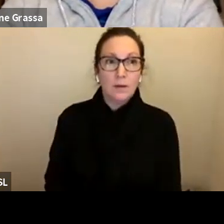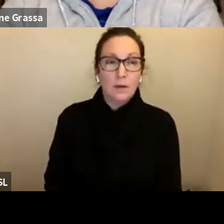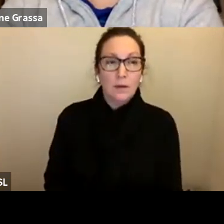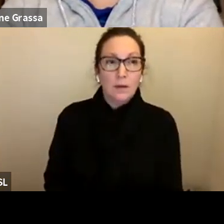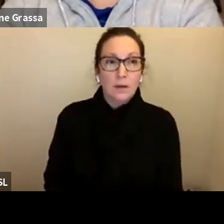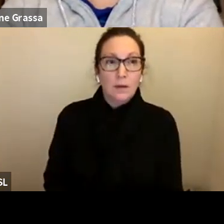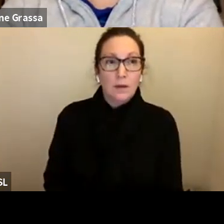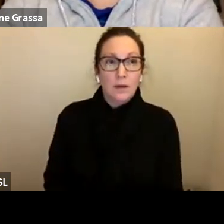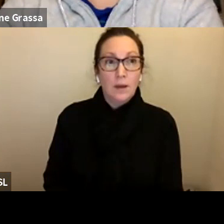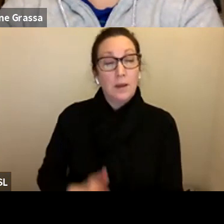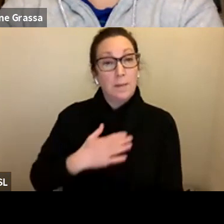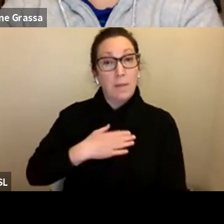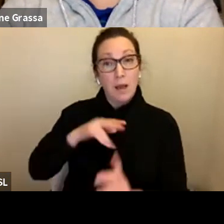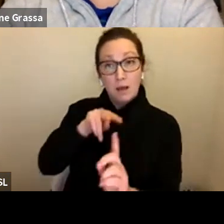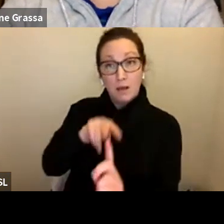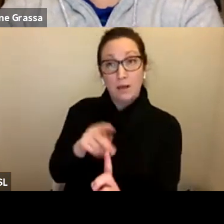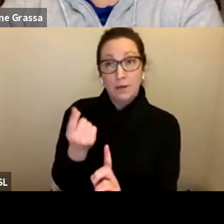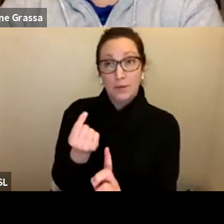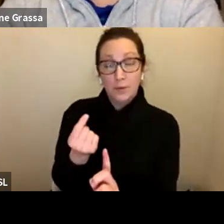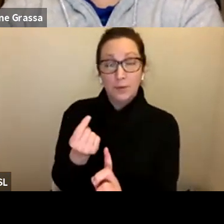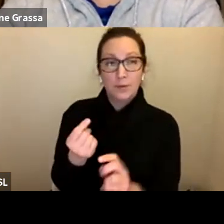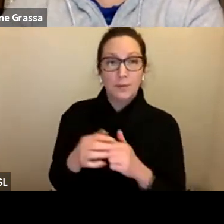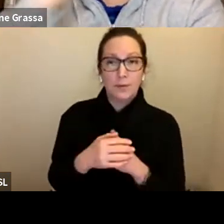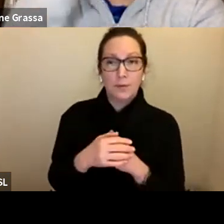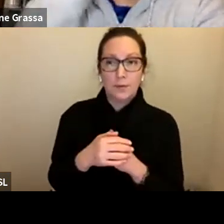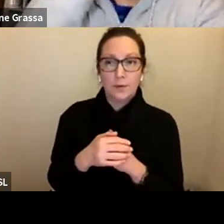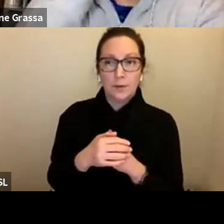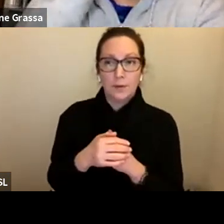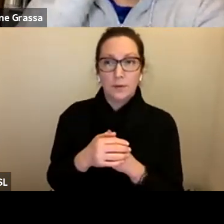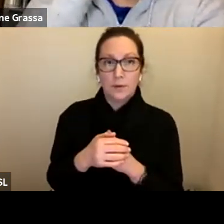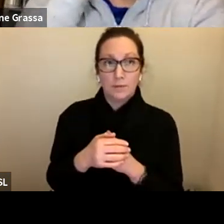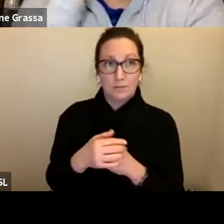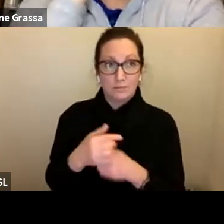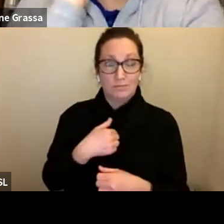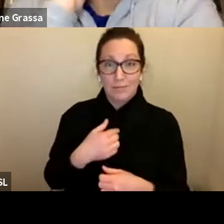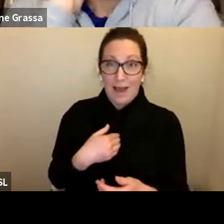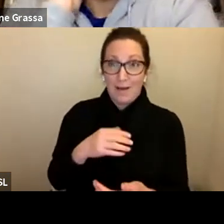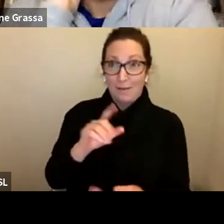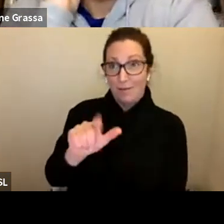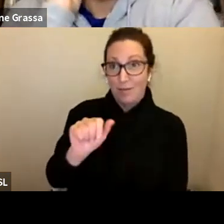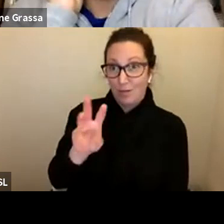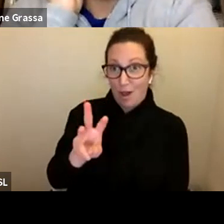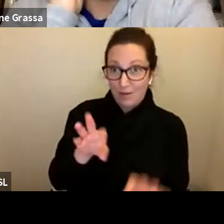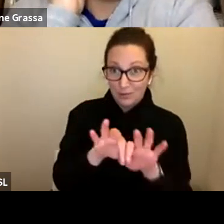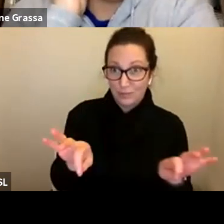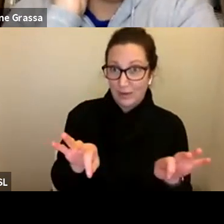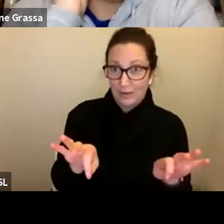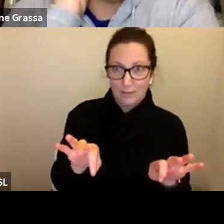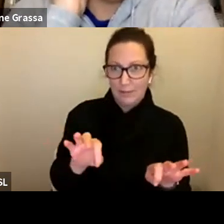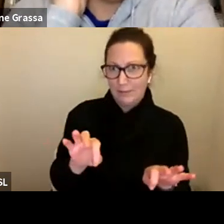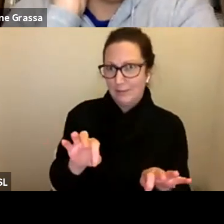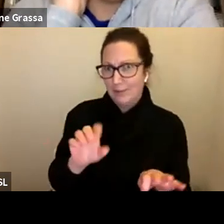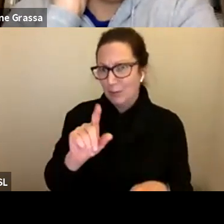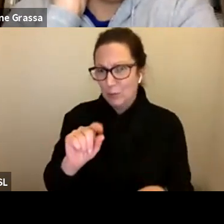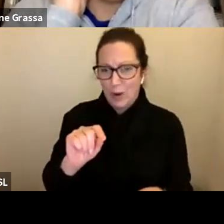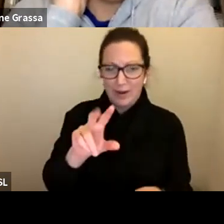my take on it was this. I mean, as someone with a law degree, I mean, it was decades ago, but you don't ever get that stuff out of